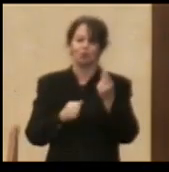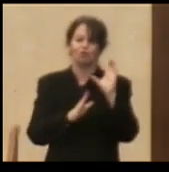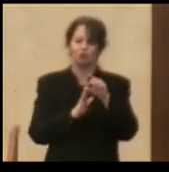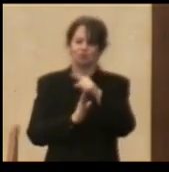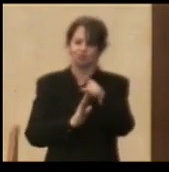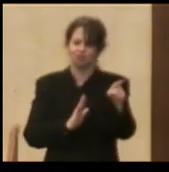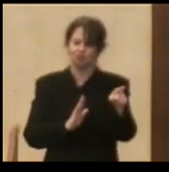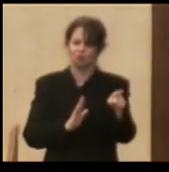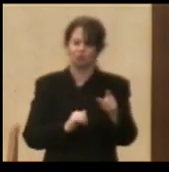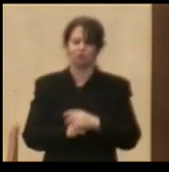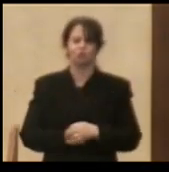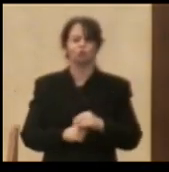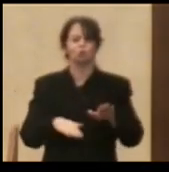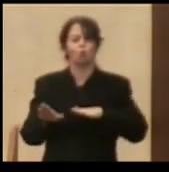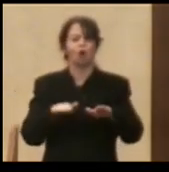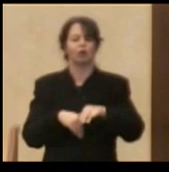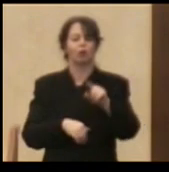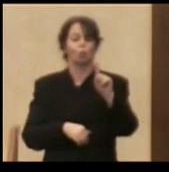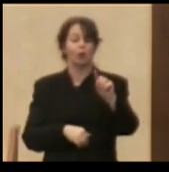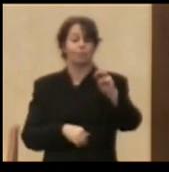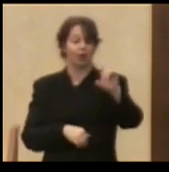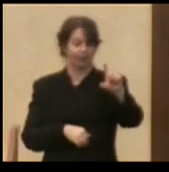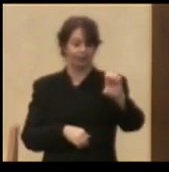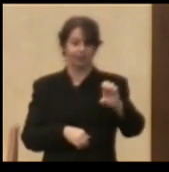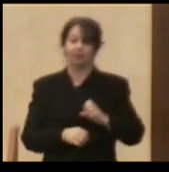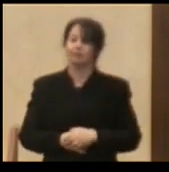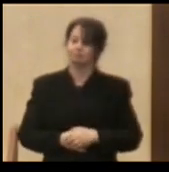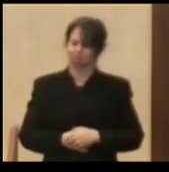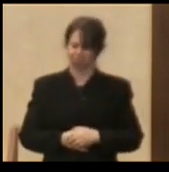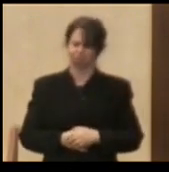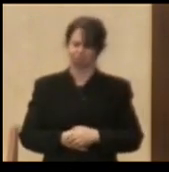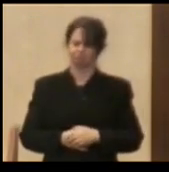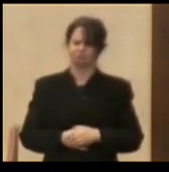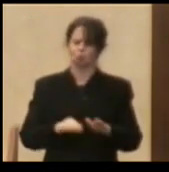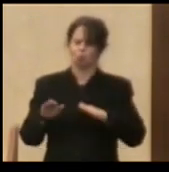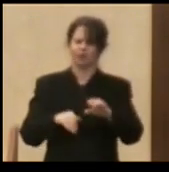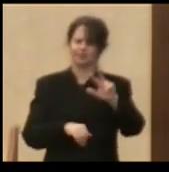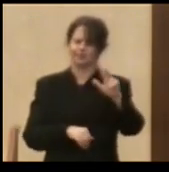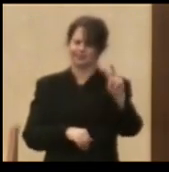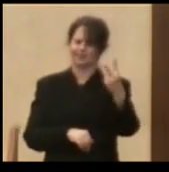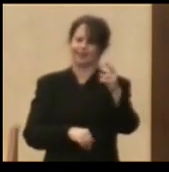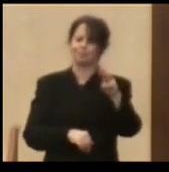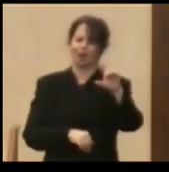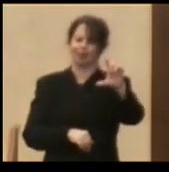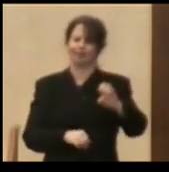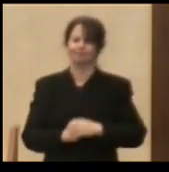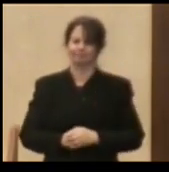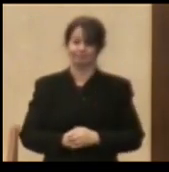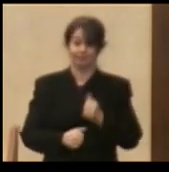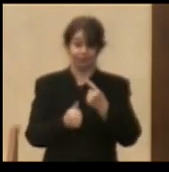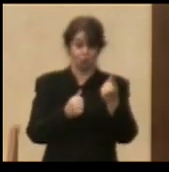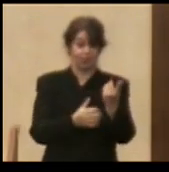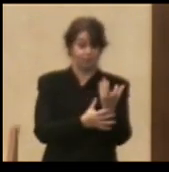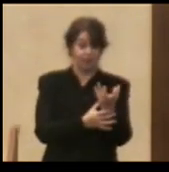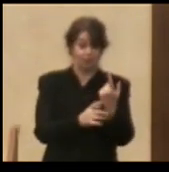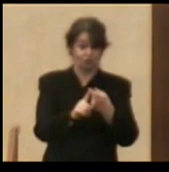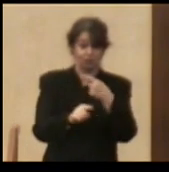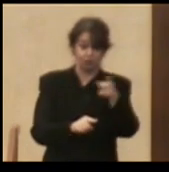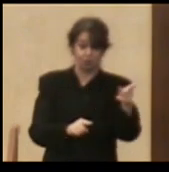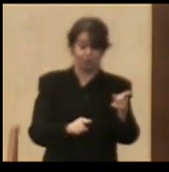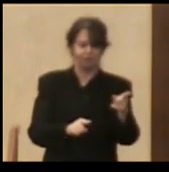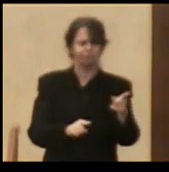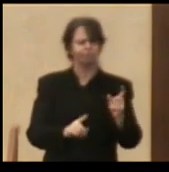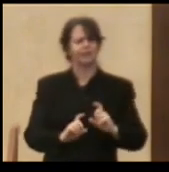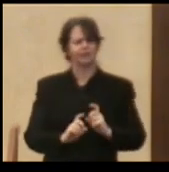you to go 1 mile, go also the 2nd mile. Give to everyone who begs from you, and do not